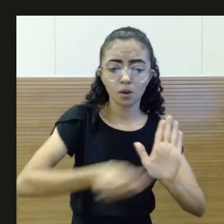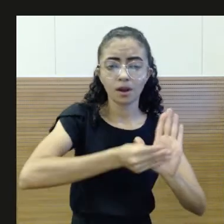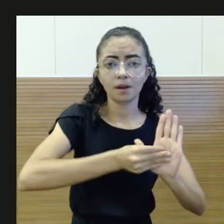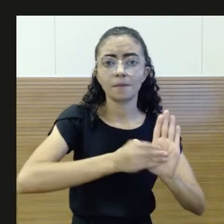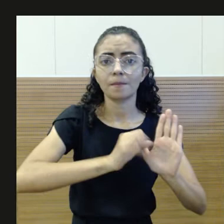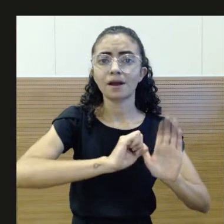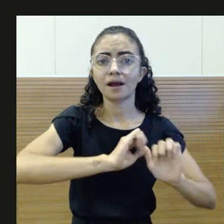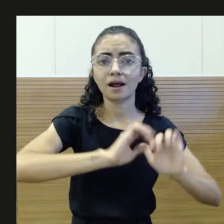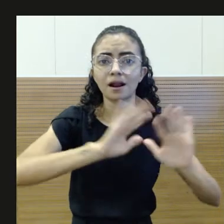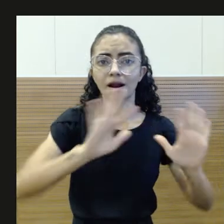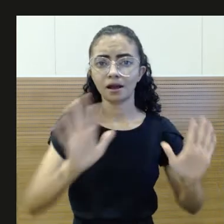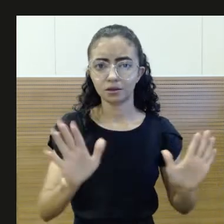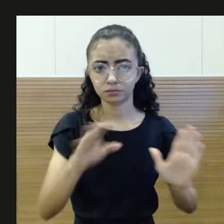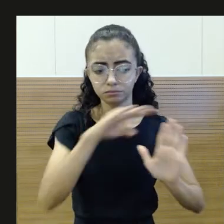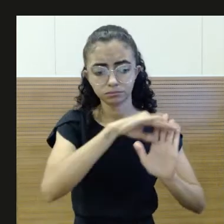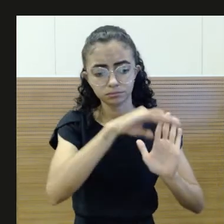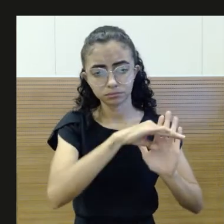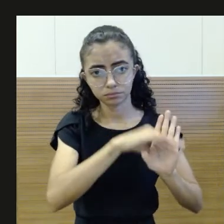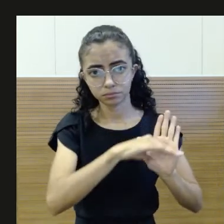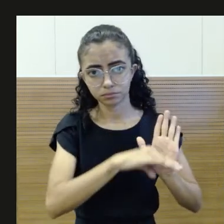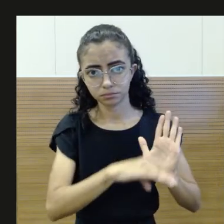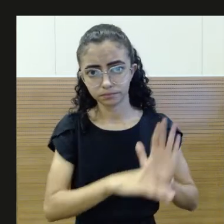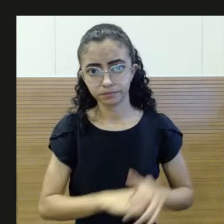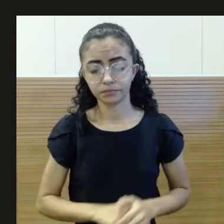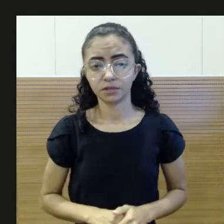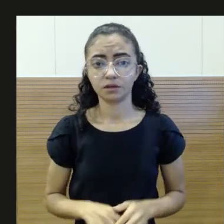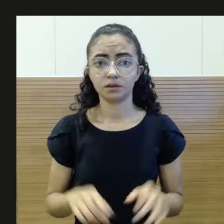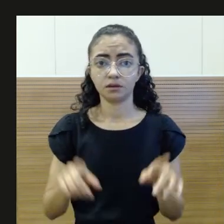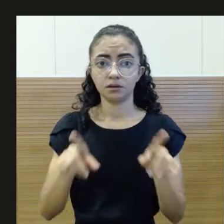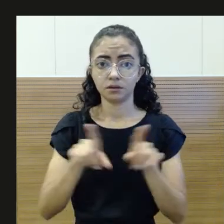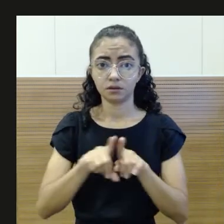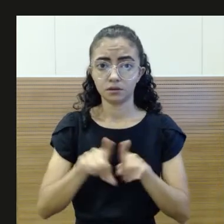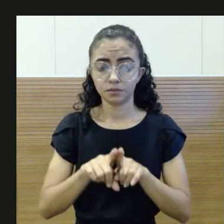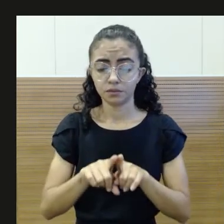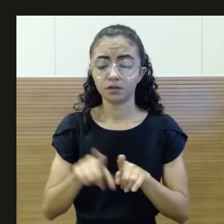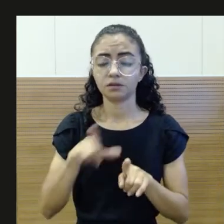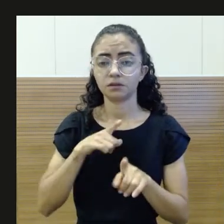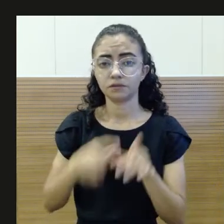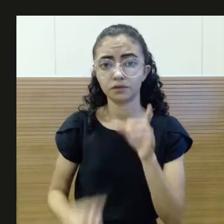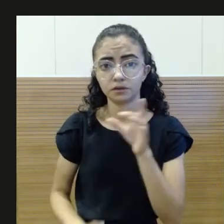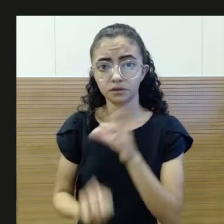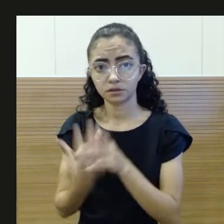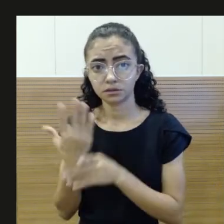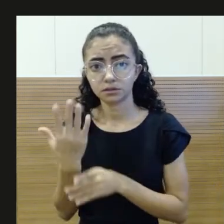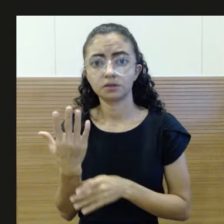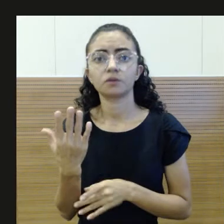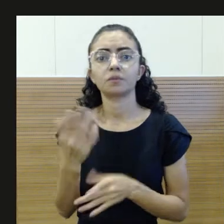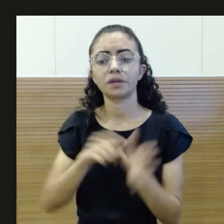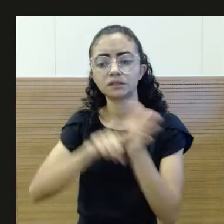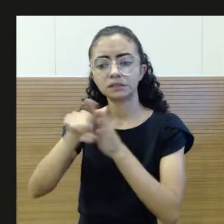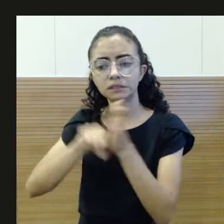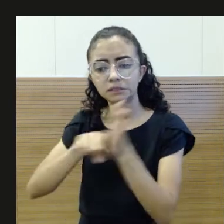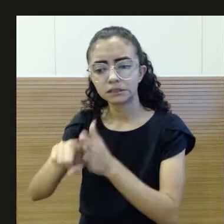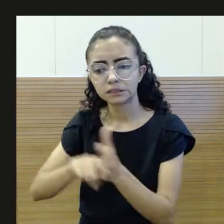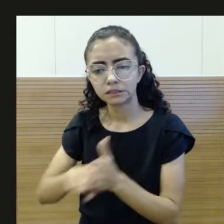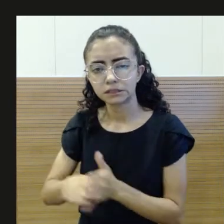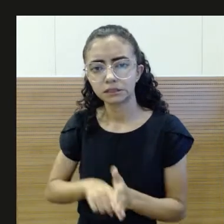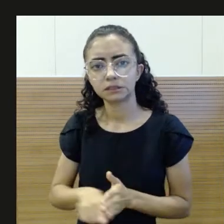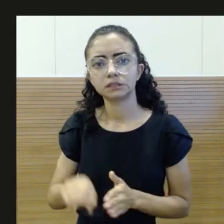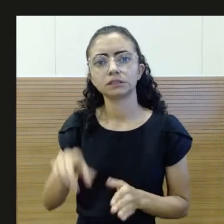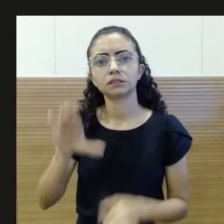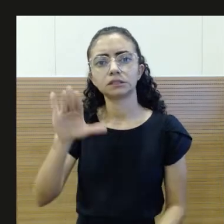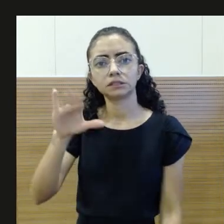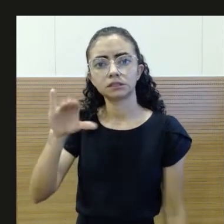adults with diabetes and 25% with hypertension. And when we look at the Brazilian adults that have diabetes and hypertension, 73% of them